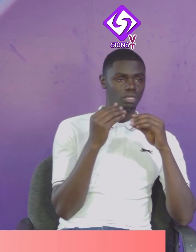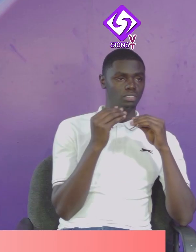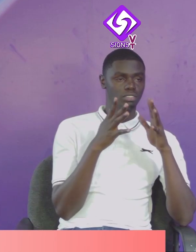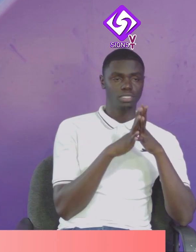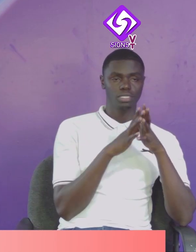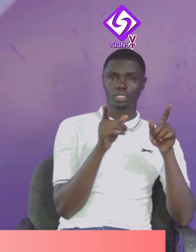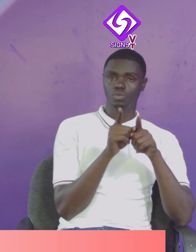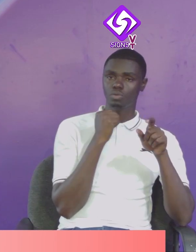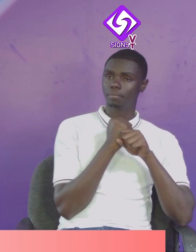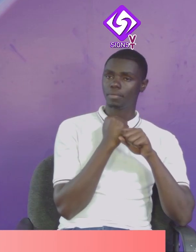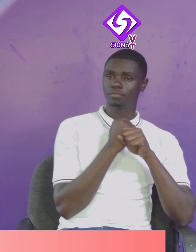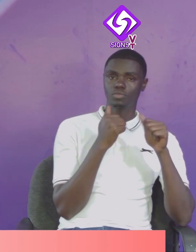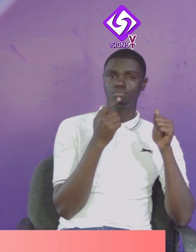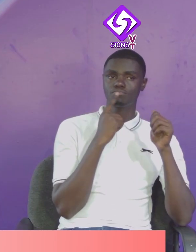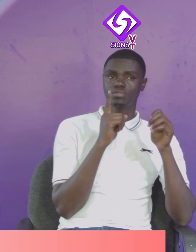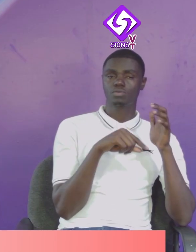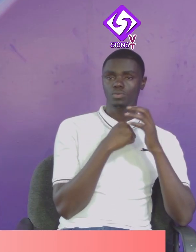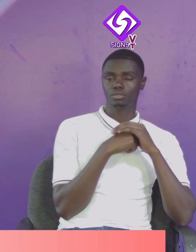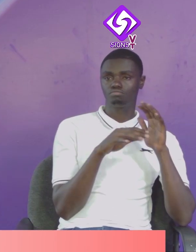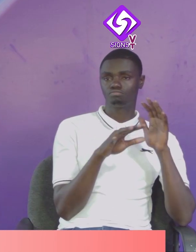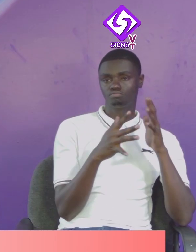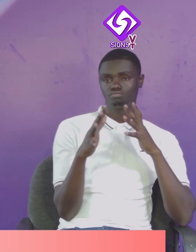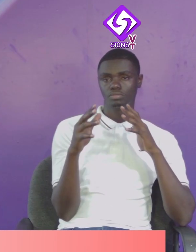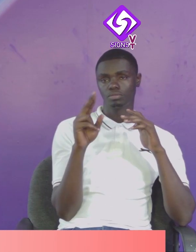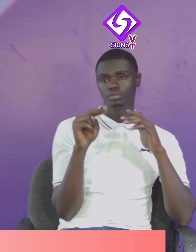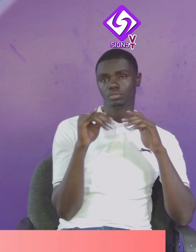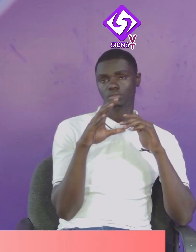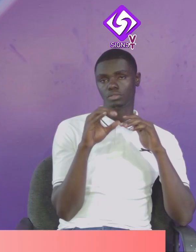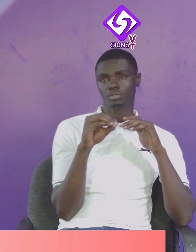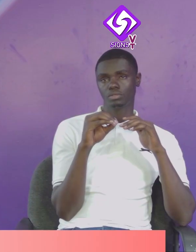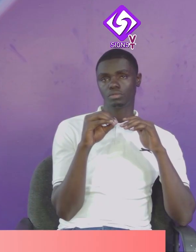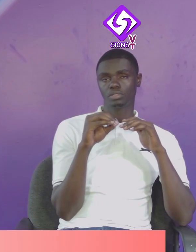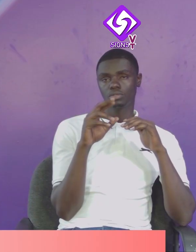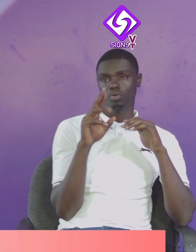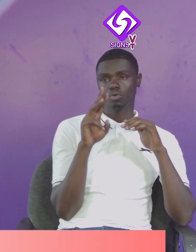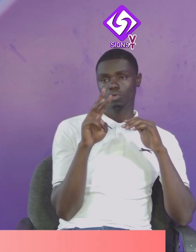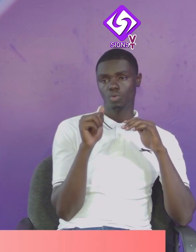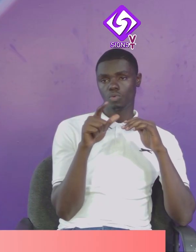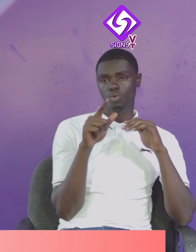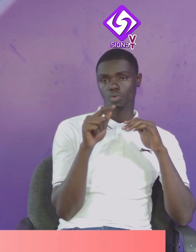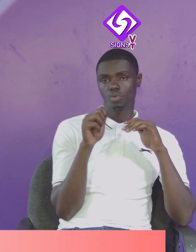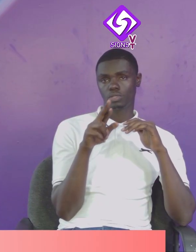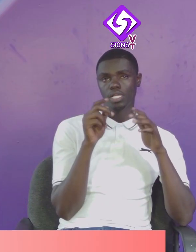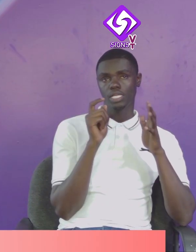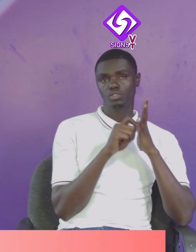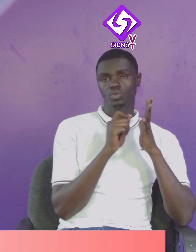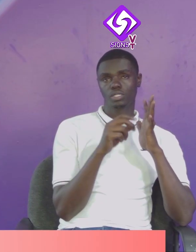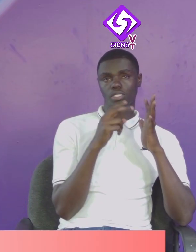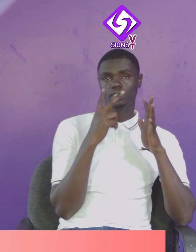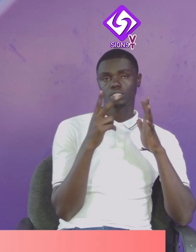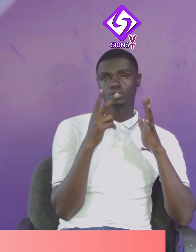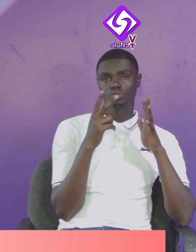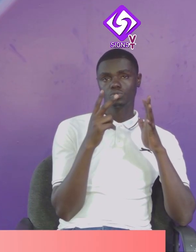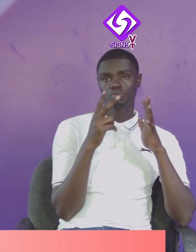really performing. Right. I will say kudos to Nick Woltermed, scoring 2 goals. That's a brace in this